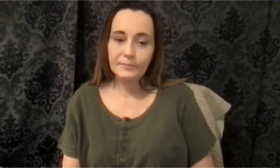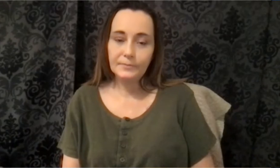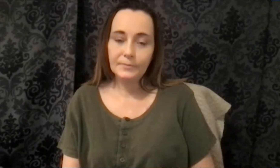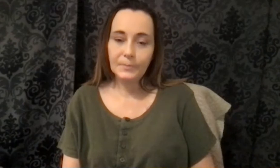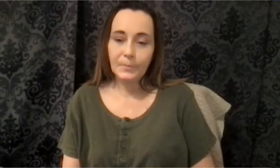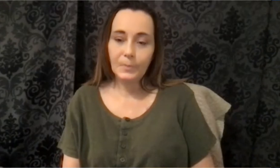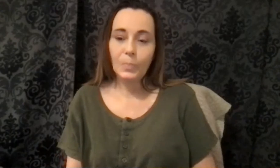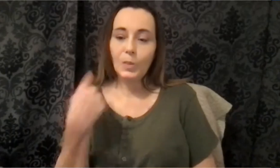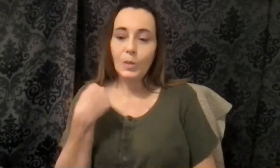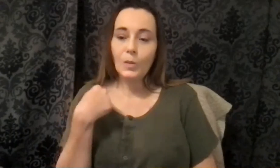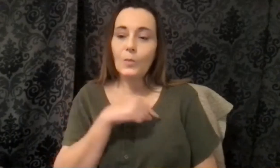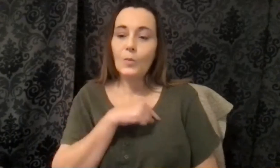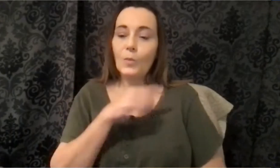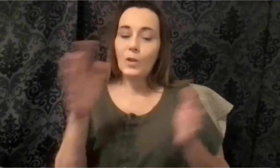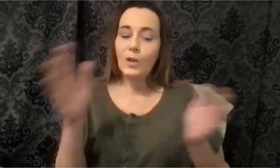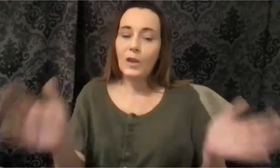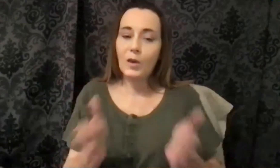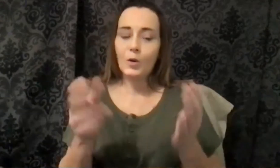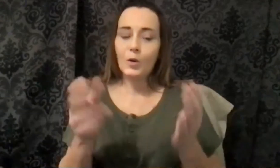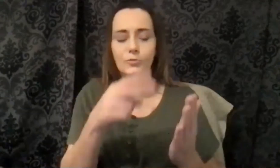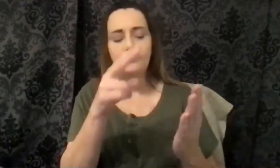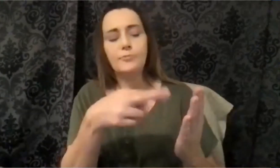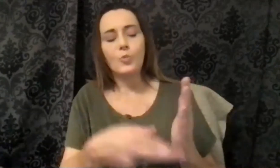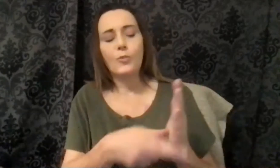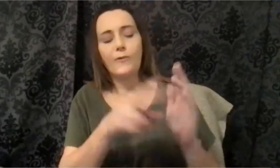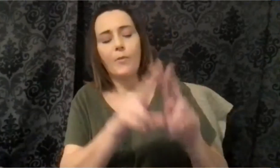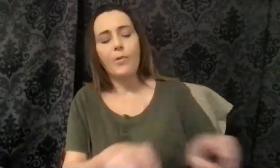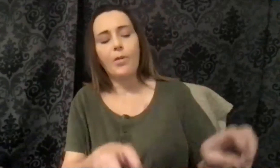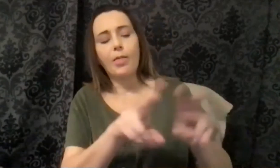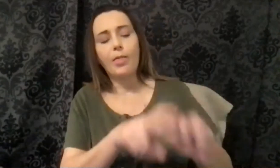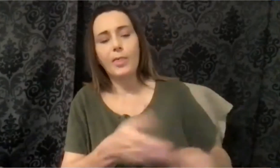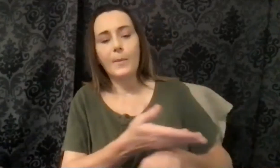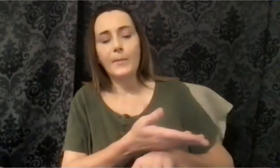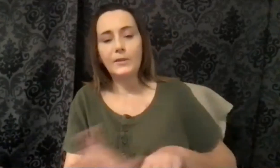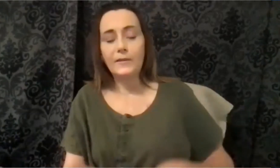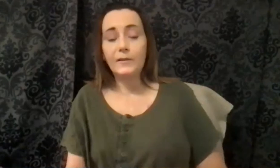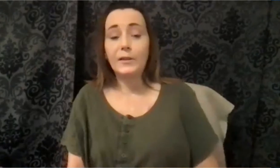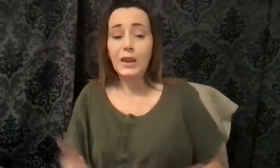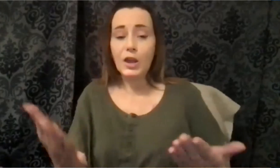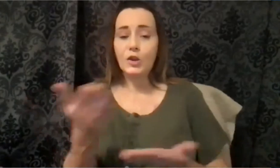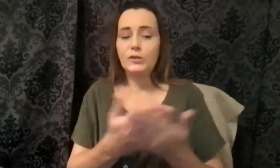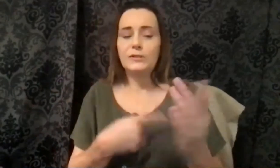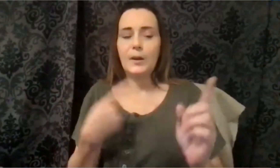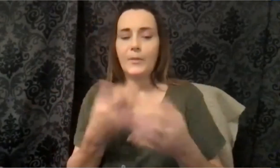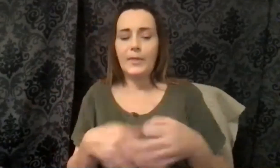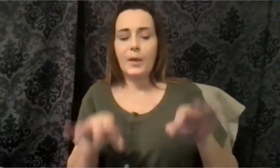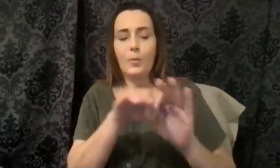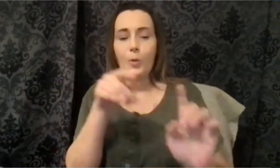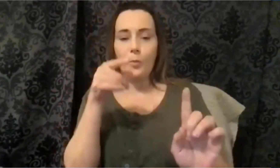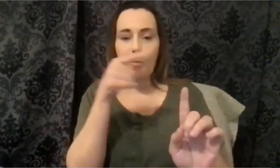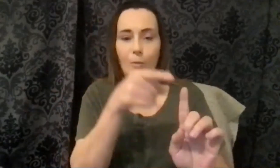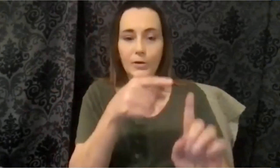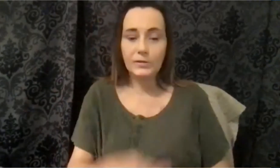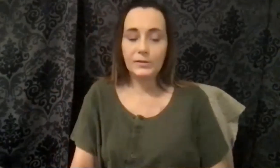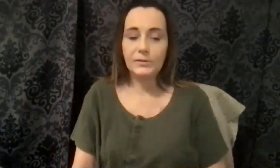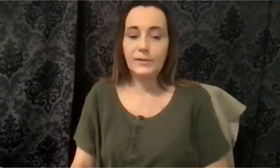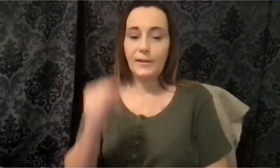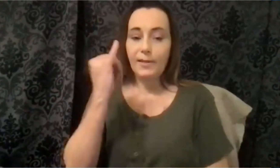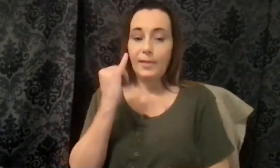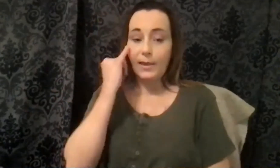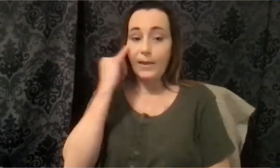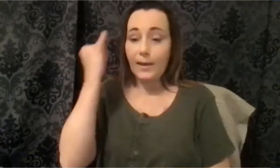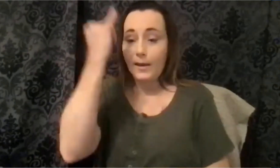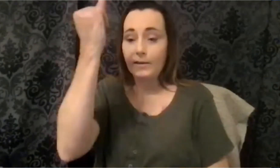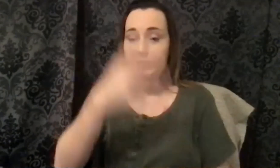to review that material. Here are some of the main points. The idea for a project